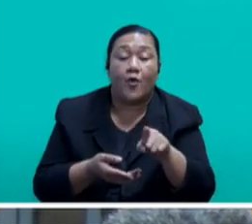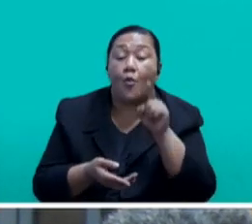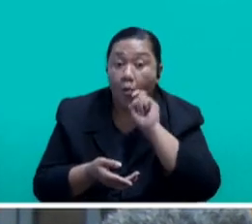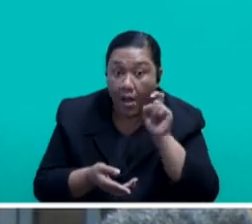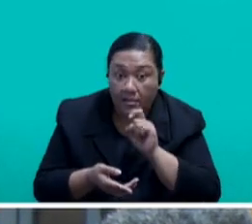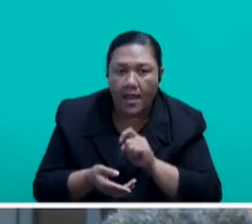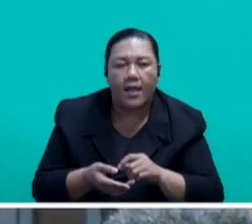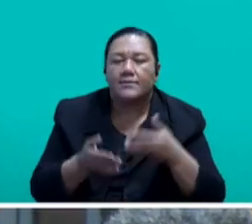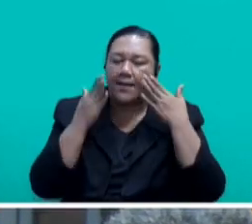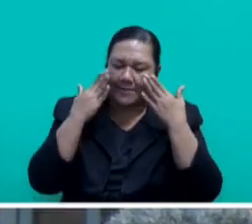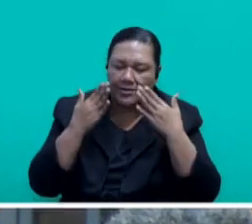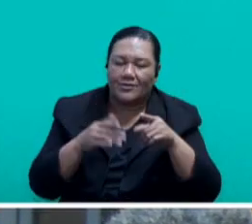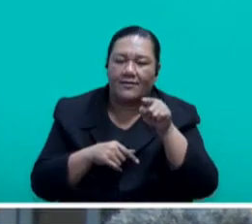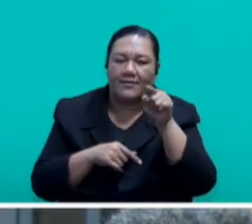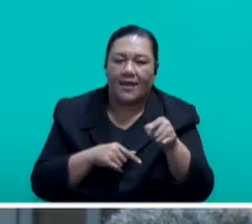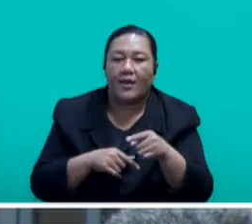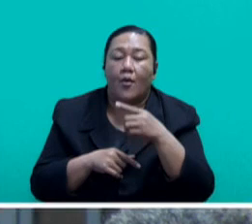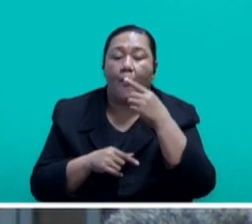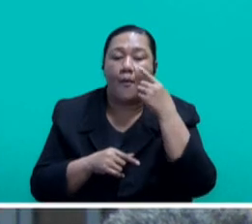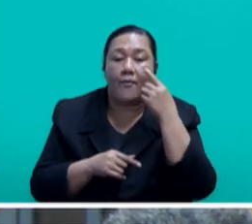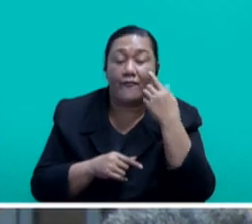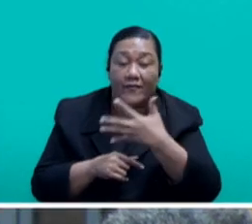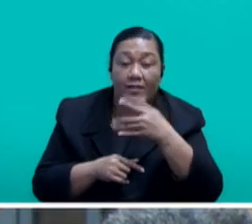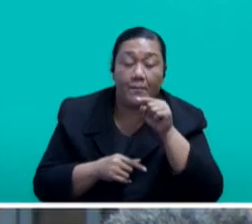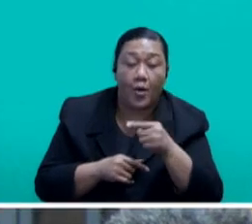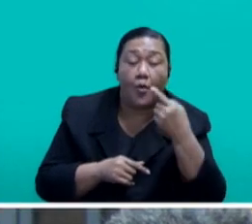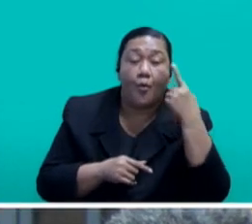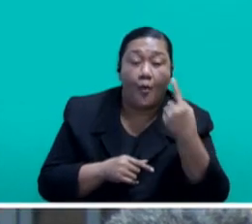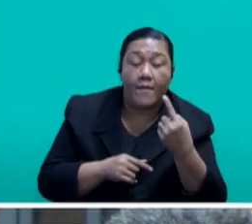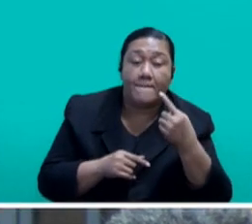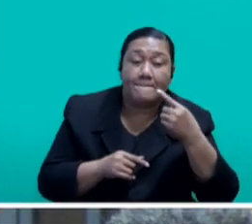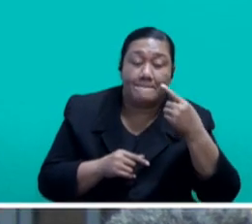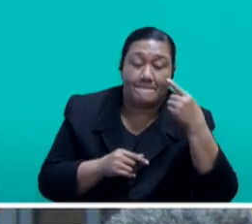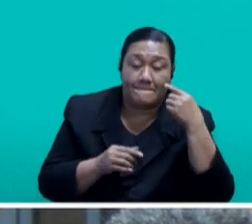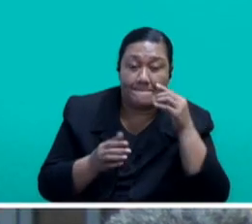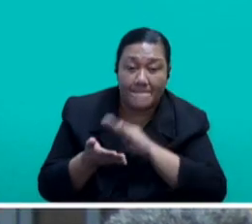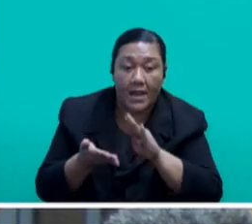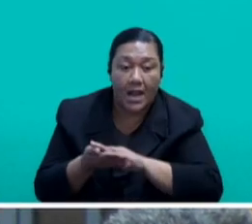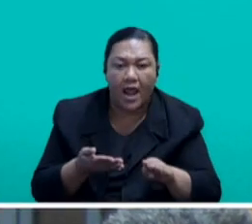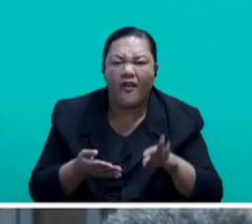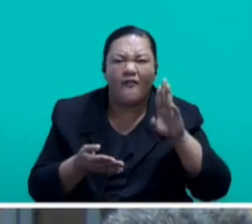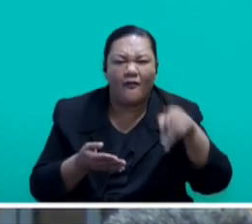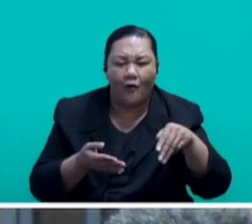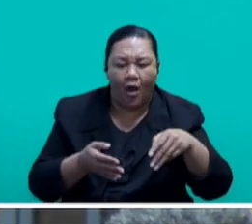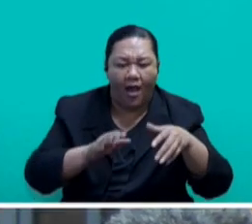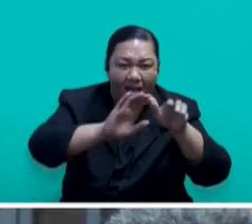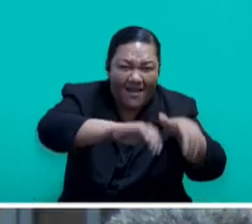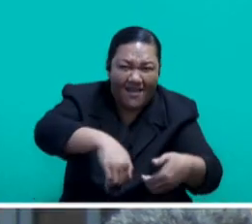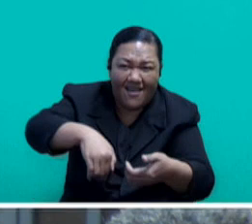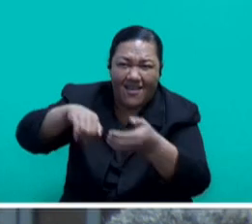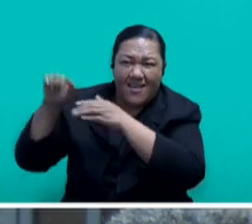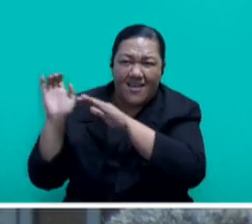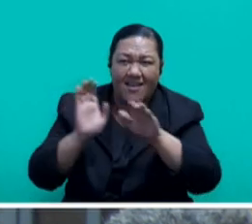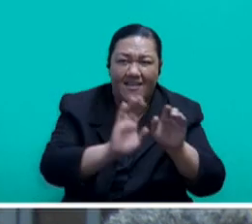Furthermore, the budget allocation of 16.1 million for coastal erosion protection, river dredging, watershed management, and